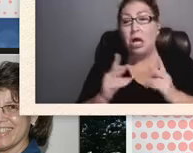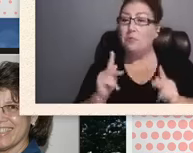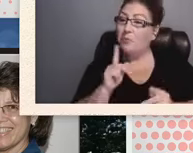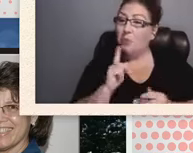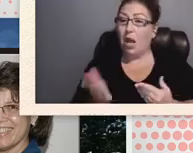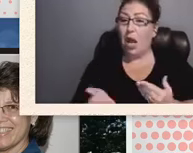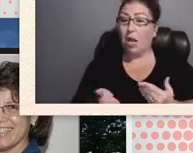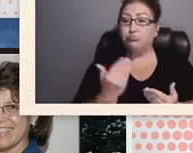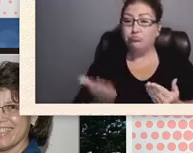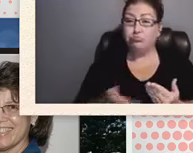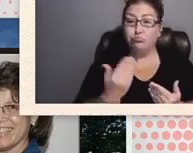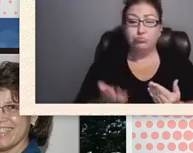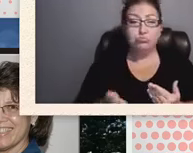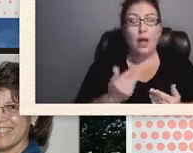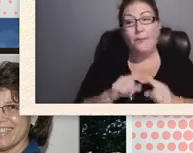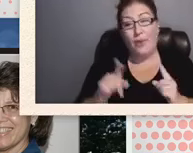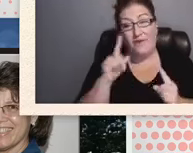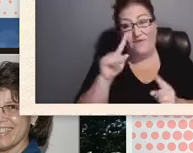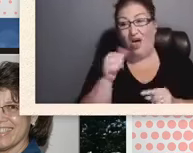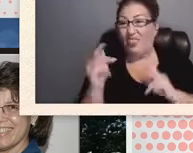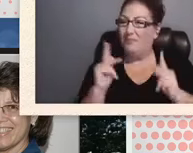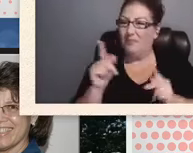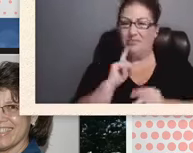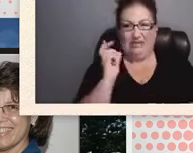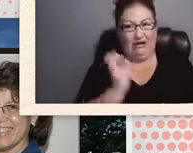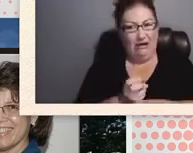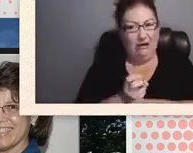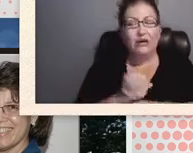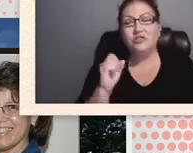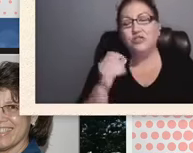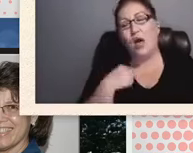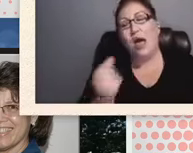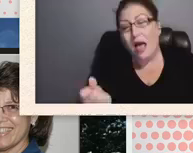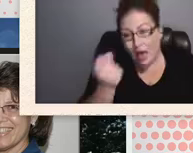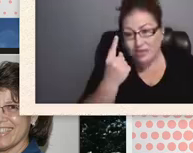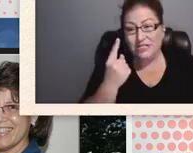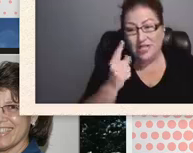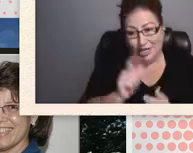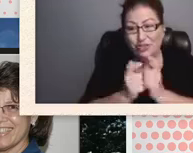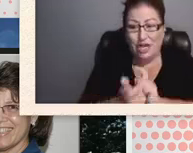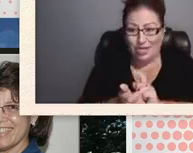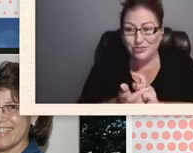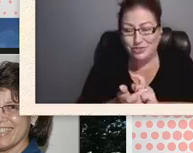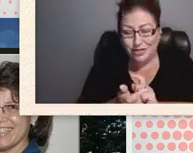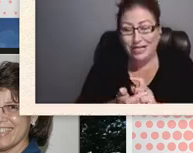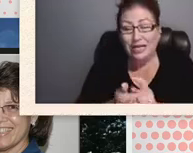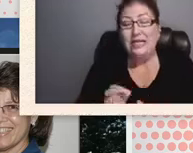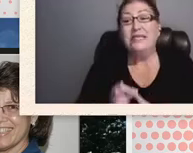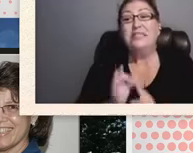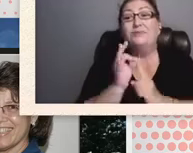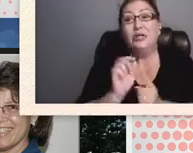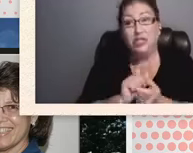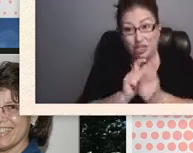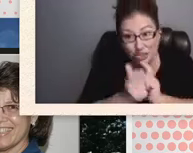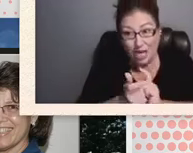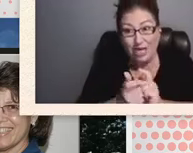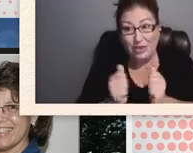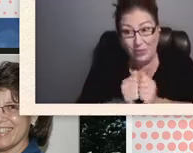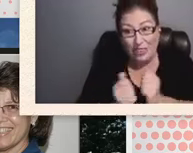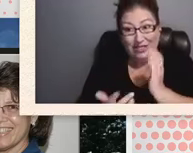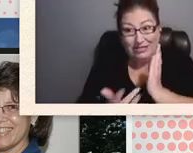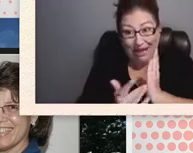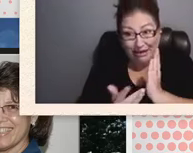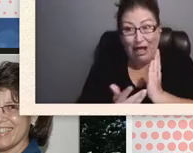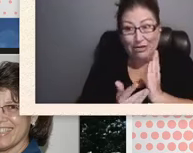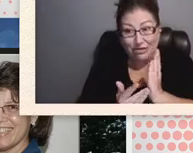easy, but for other people, it's hard. So I understand change, especially changing with technology, is